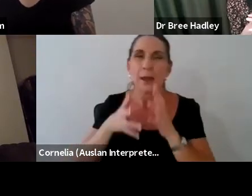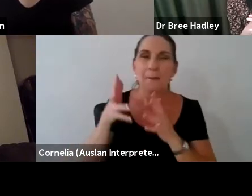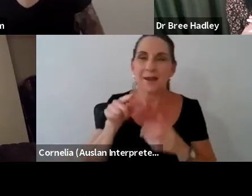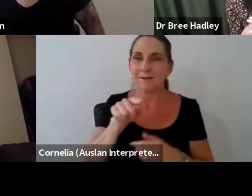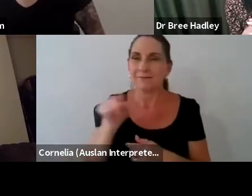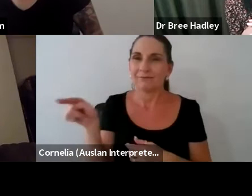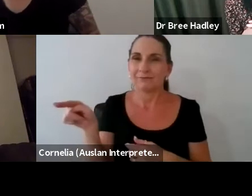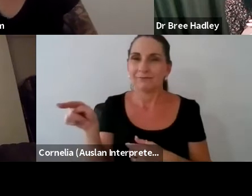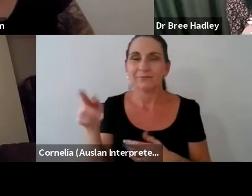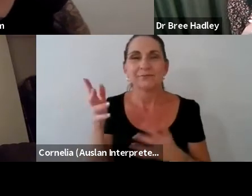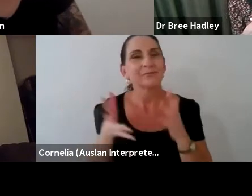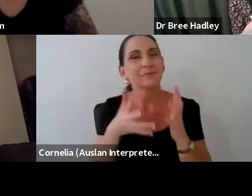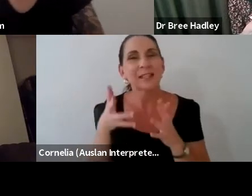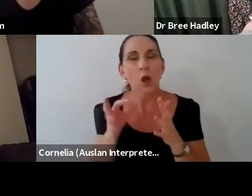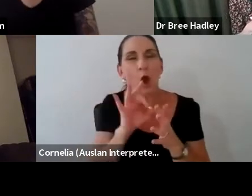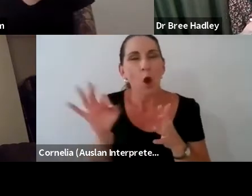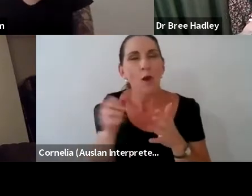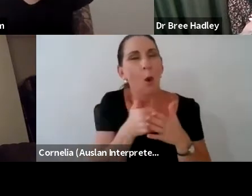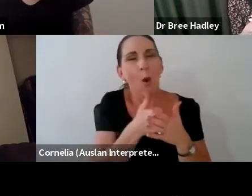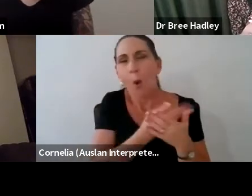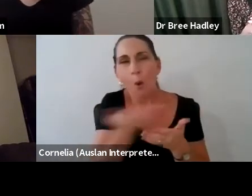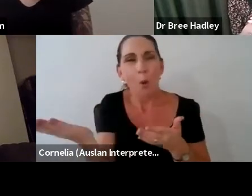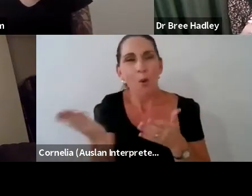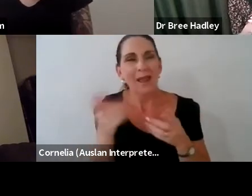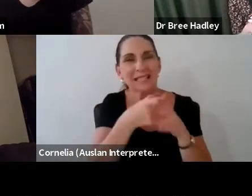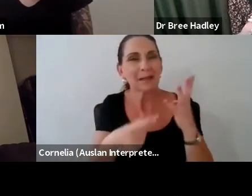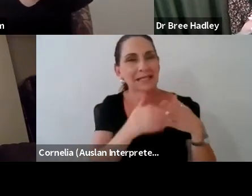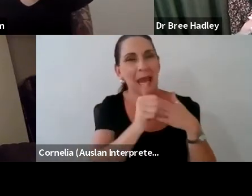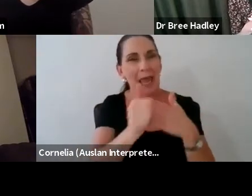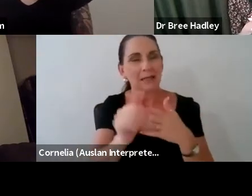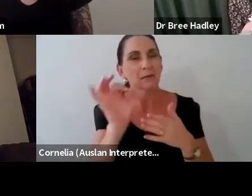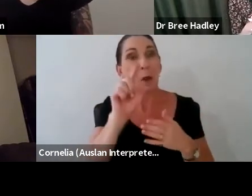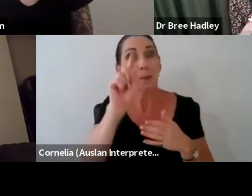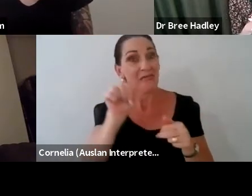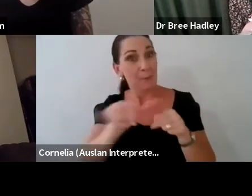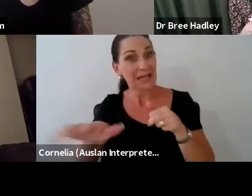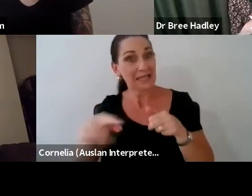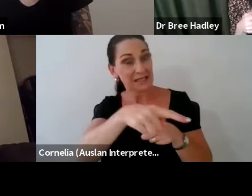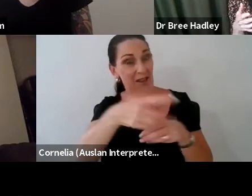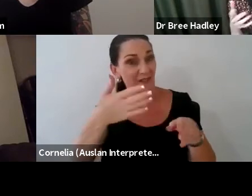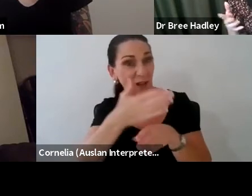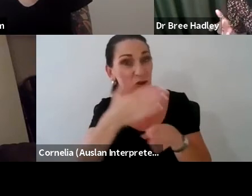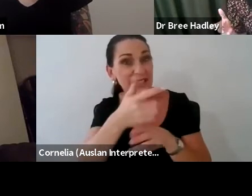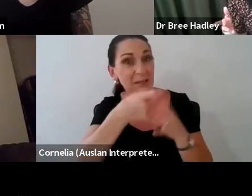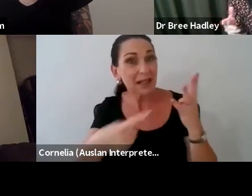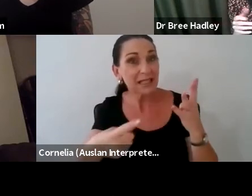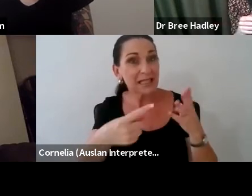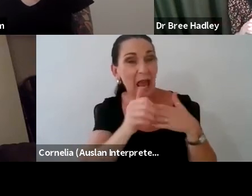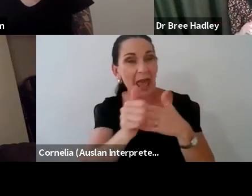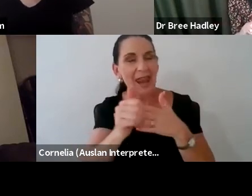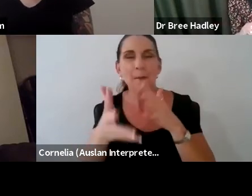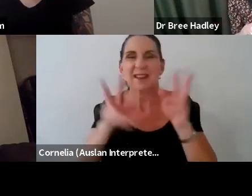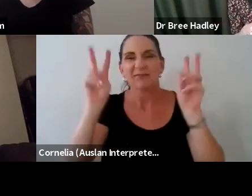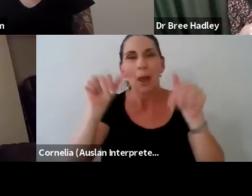every disability-led space, but the best ones, the ones that function in terms of best